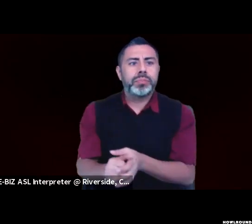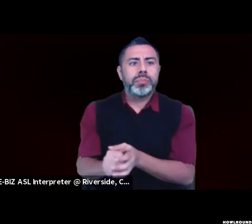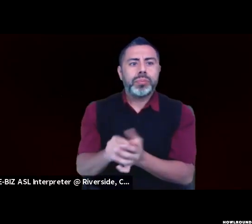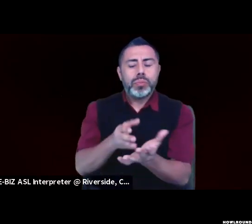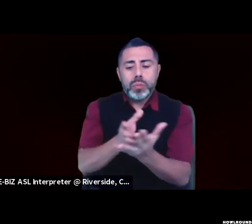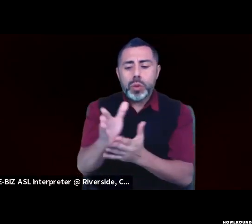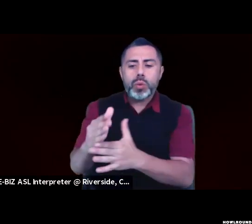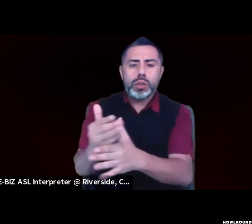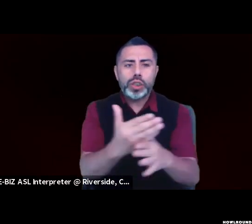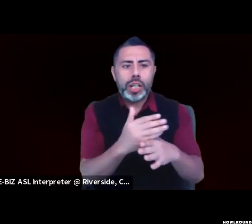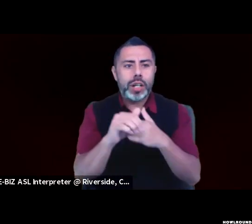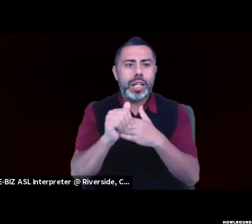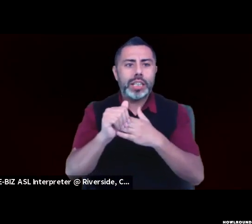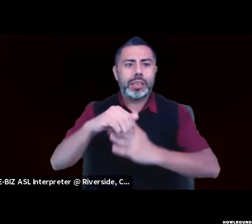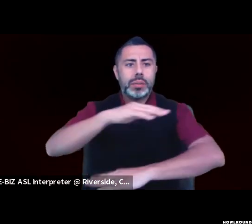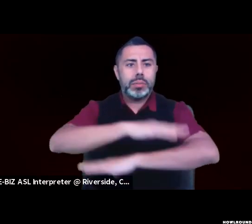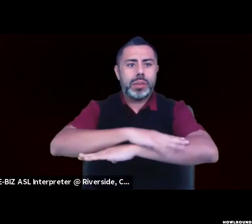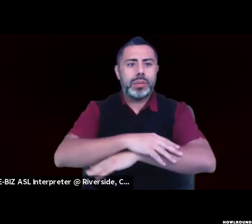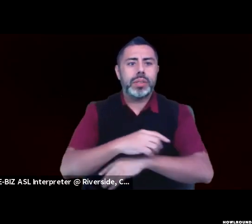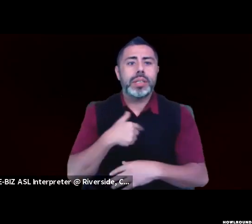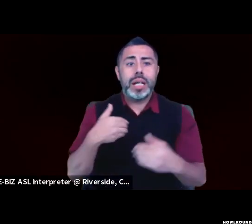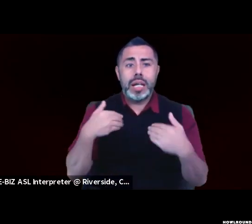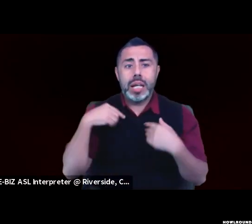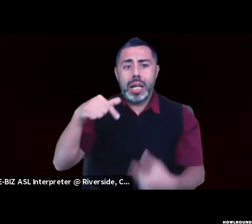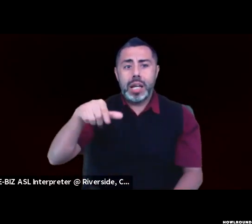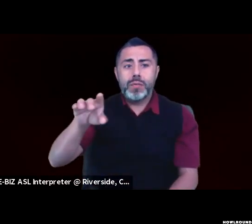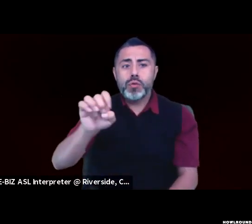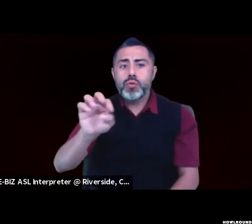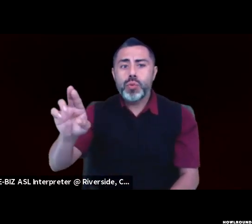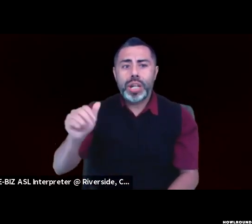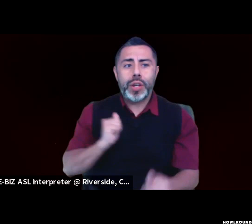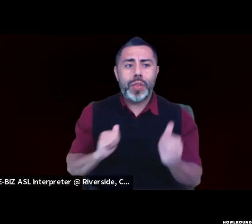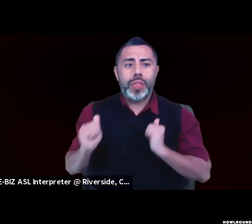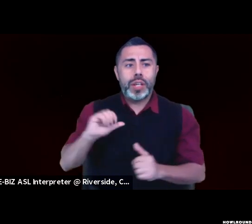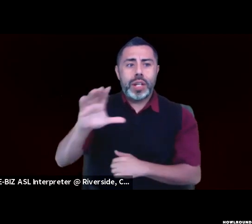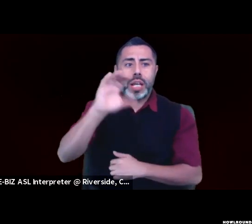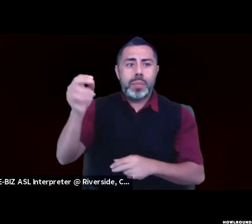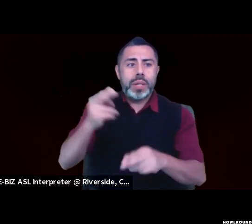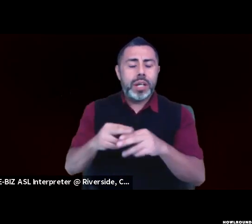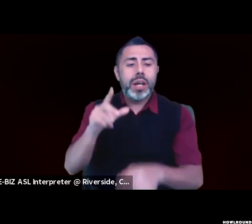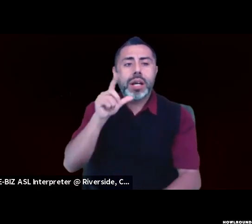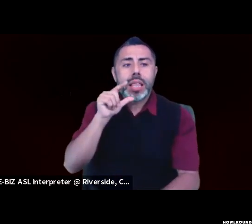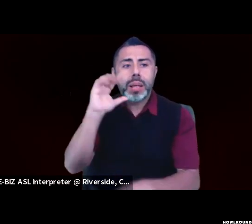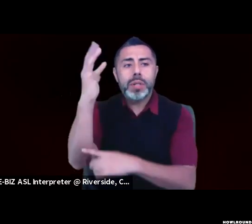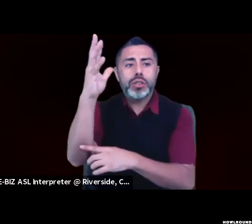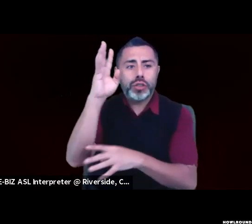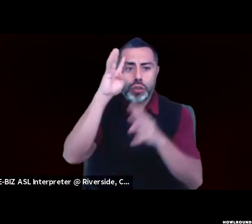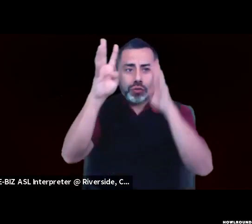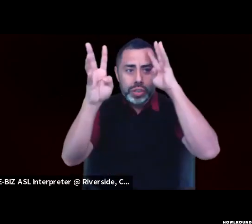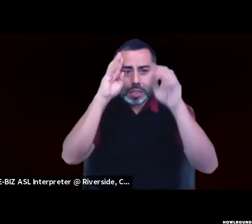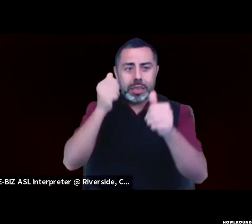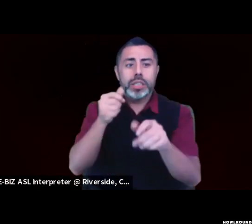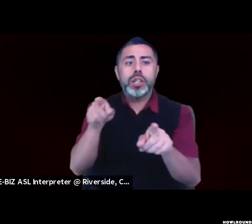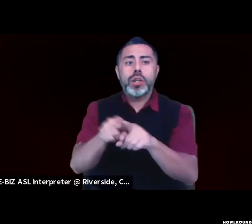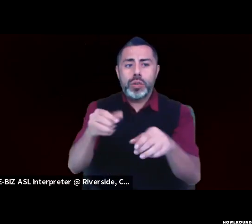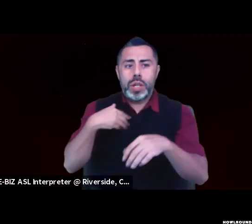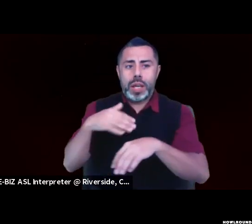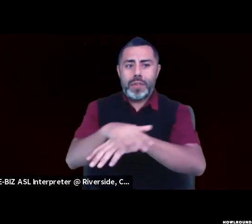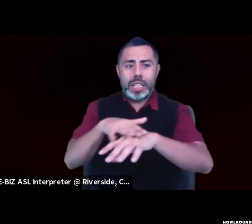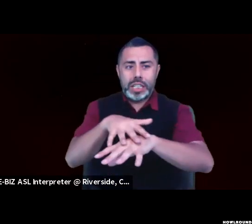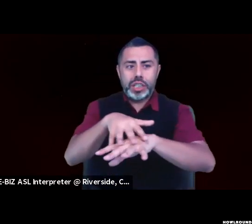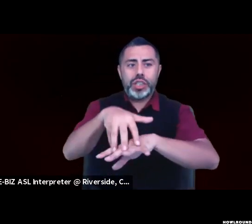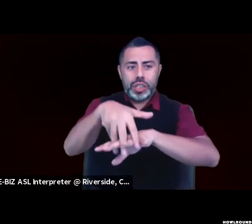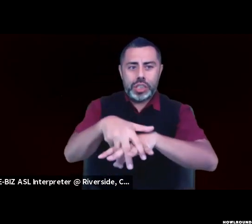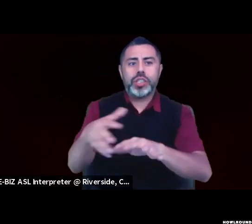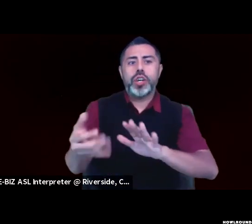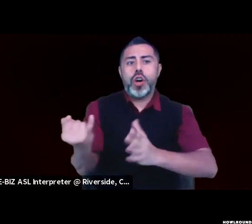Creations, an Indigenous artist-run organization called Manadoons Collective. I run with Yolanda Bennell, and a national art service